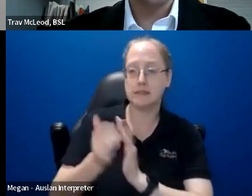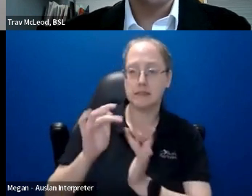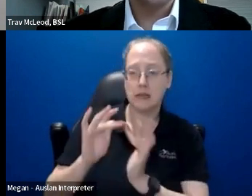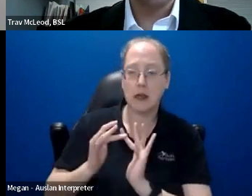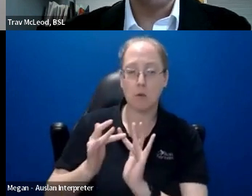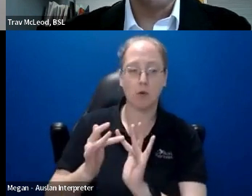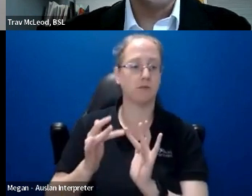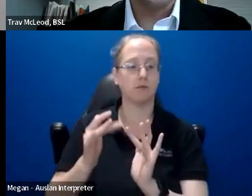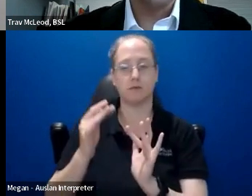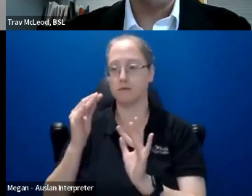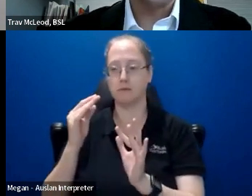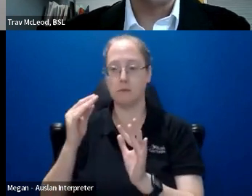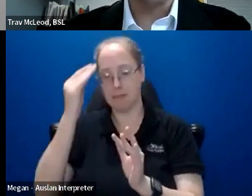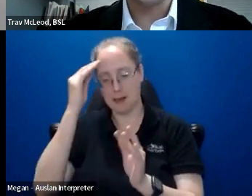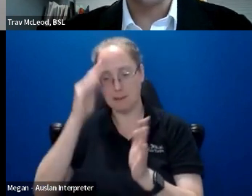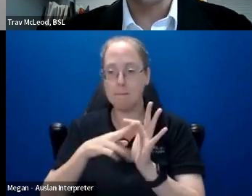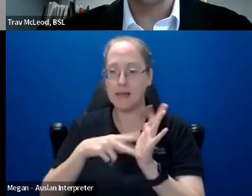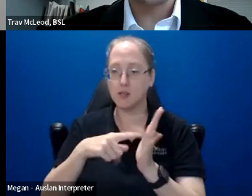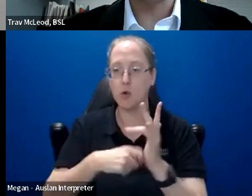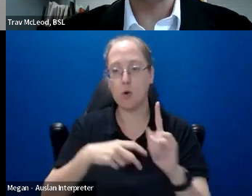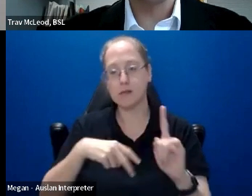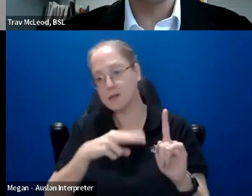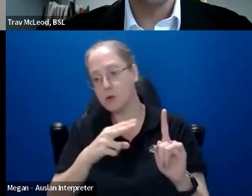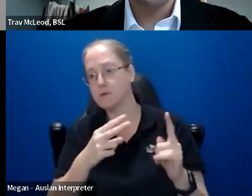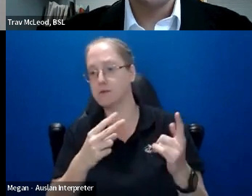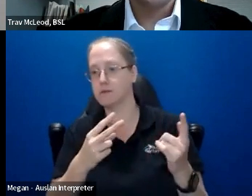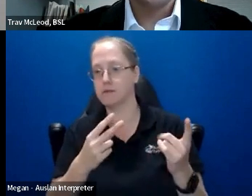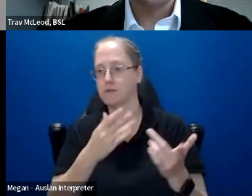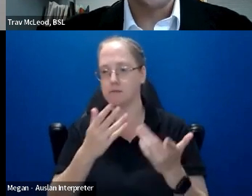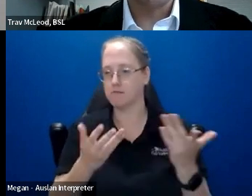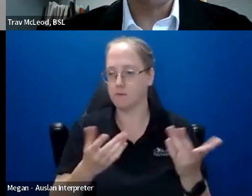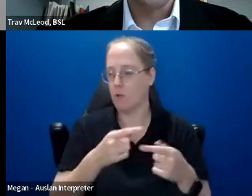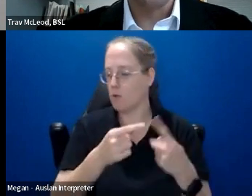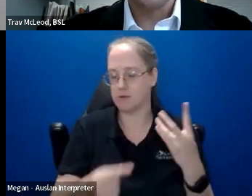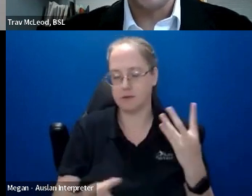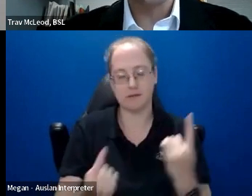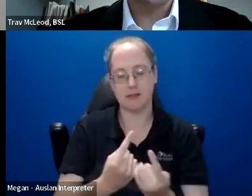champions, all with it extraordinarily capable